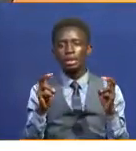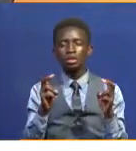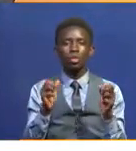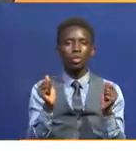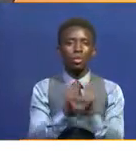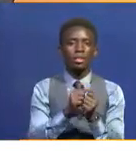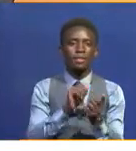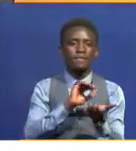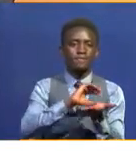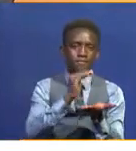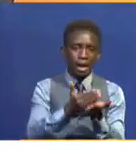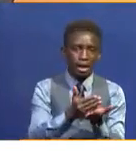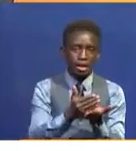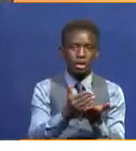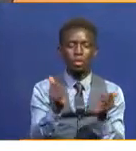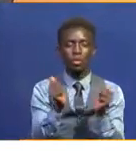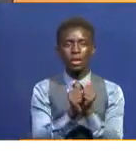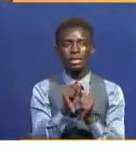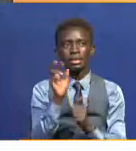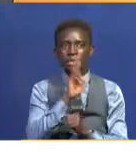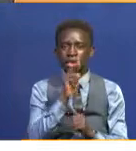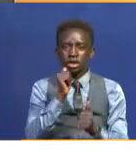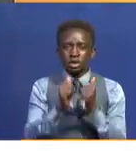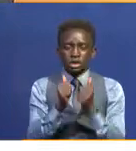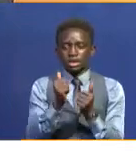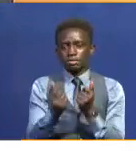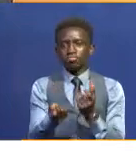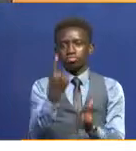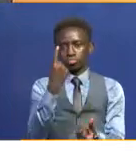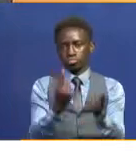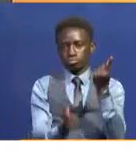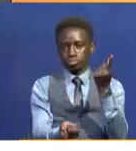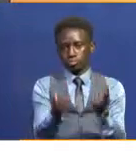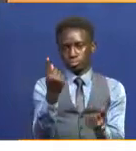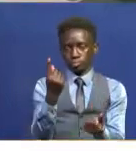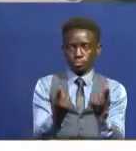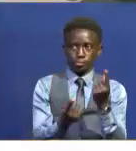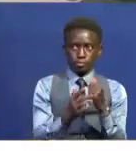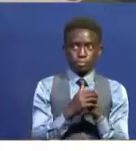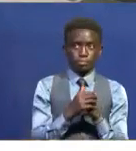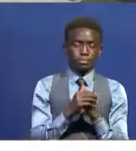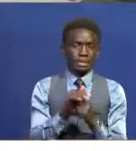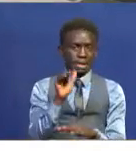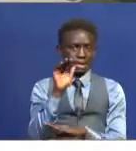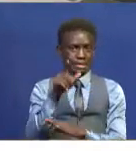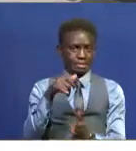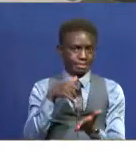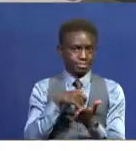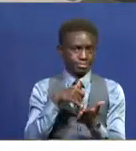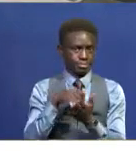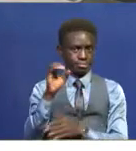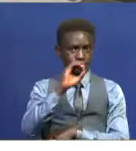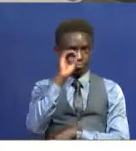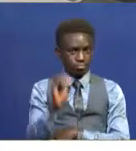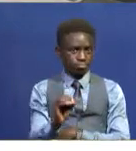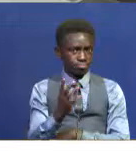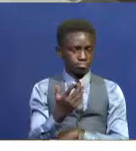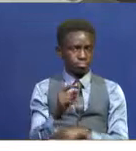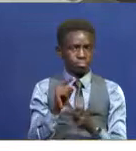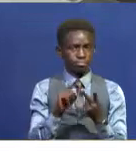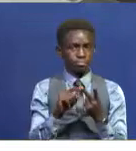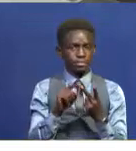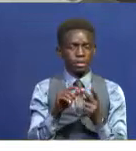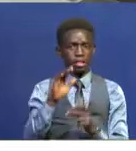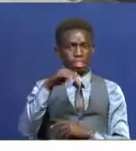with the fund and if there are any risks that come about. And does it also include interest rates, inflation, and also